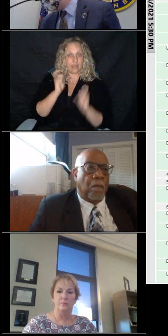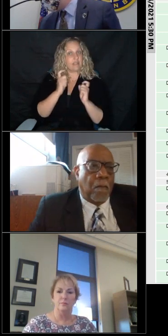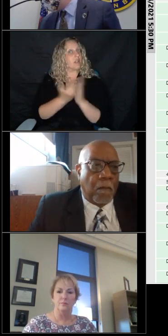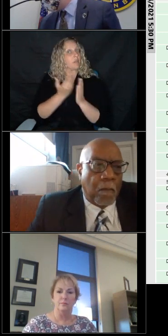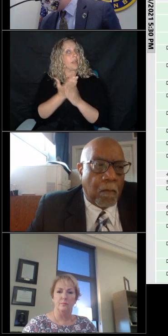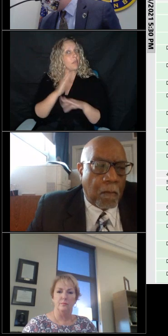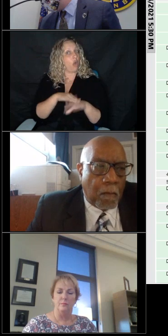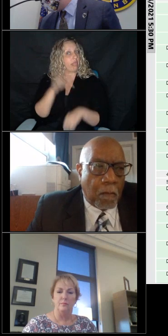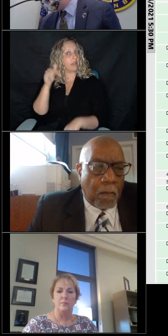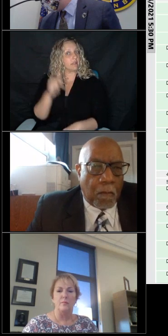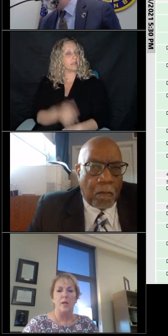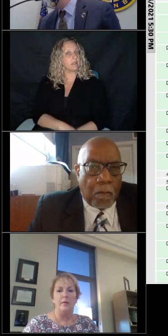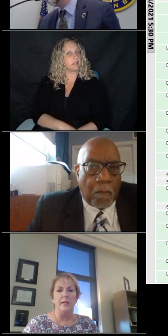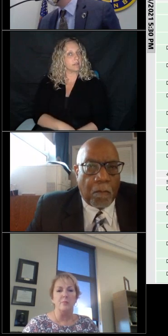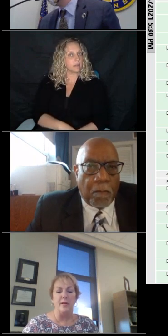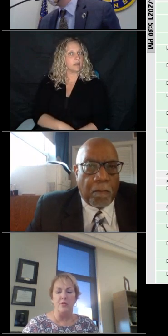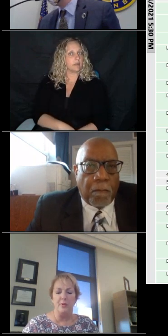this?